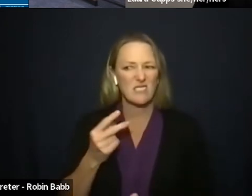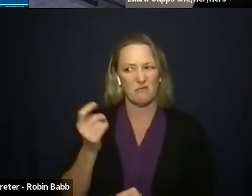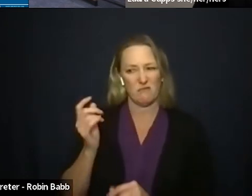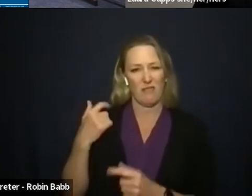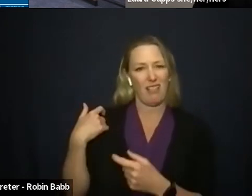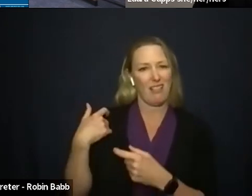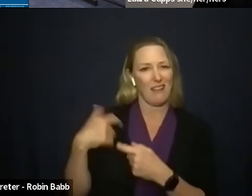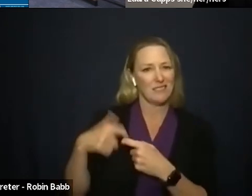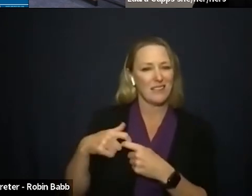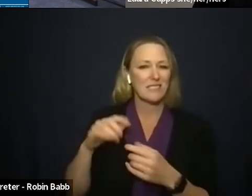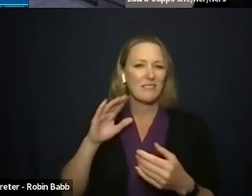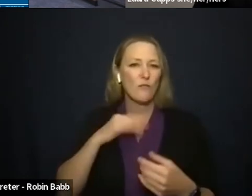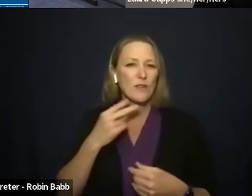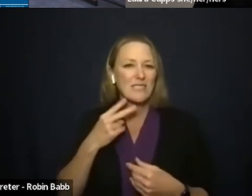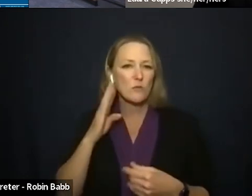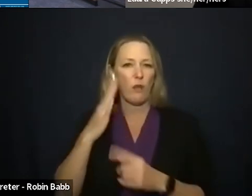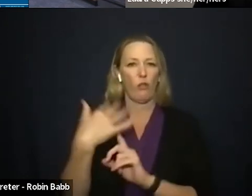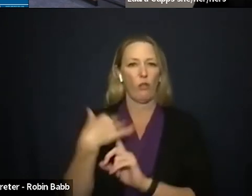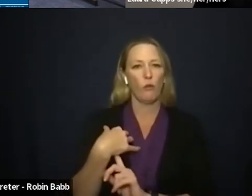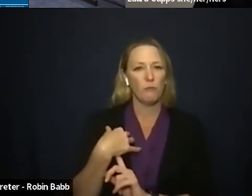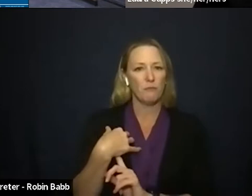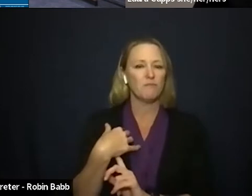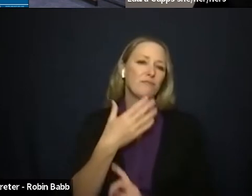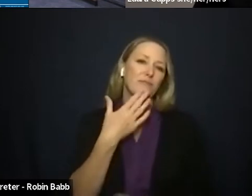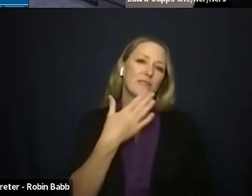district thank you for your time